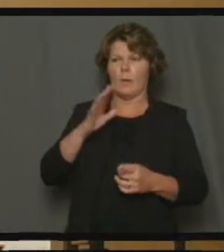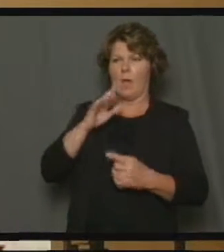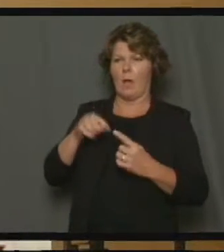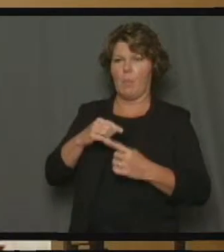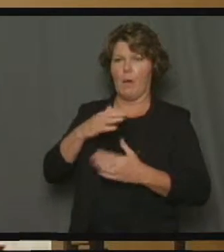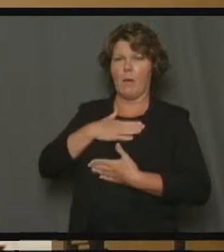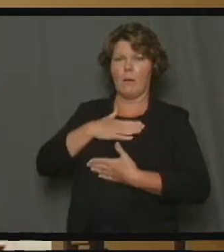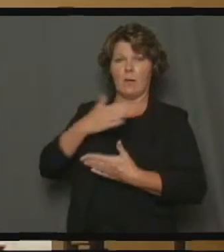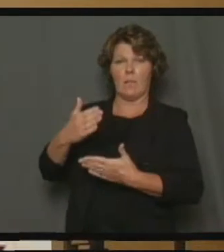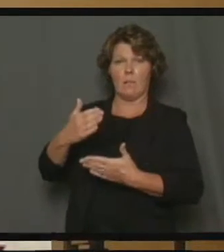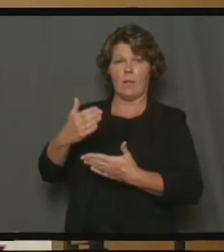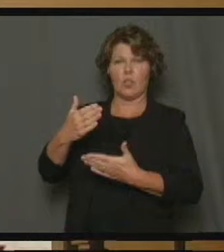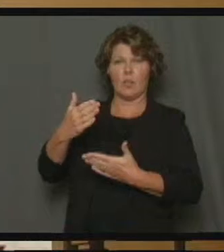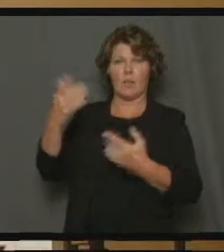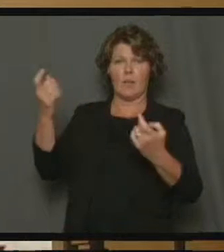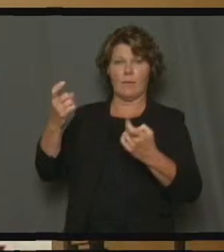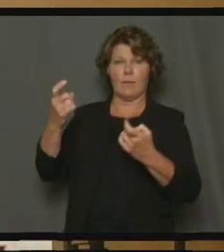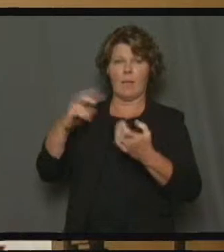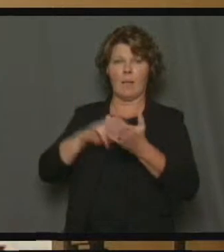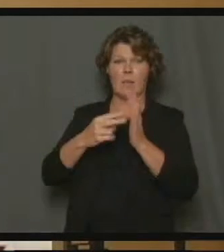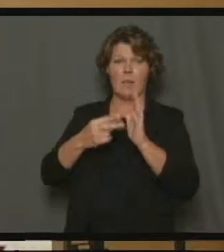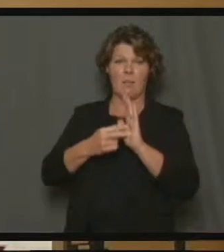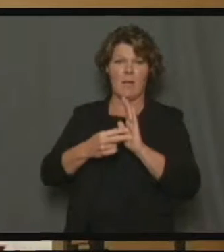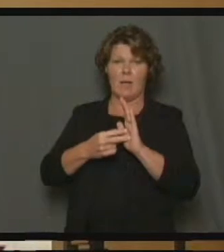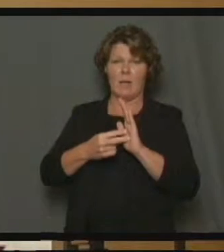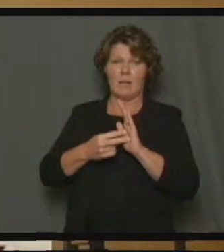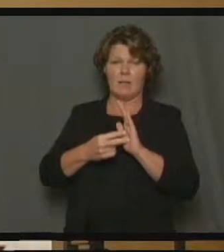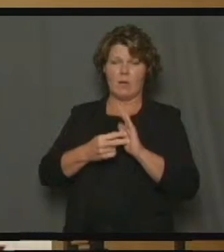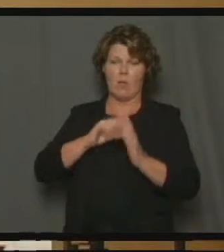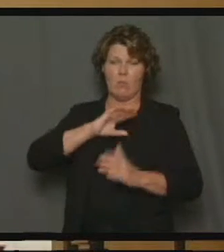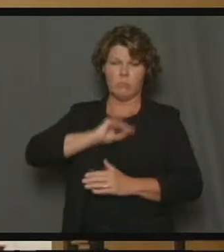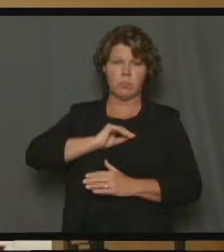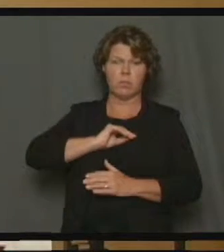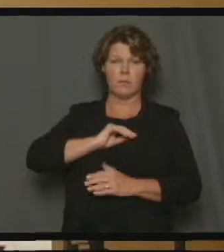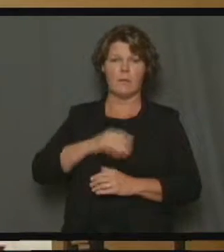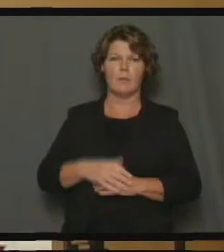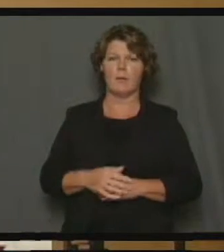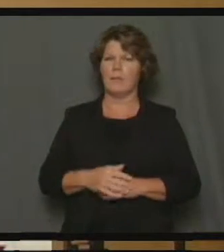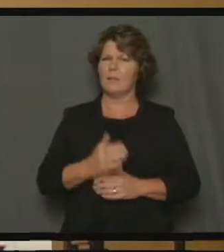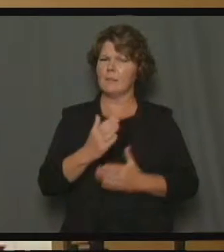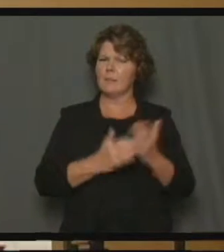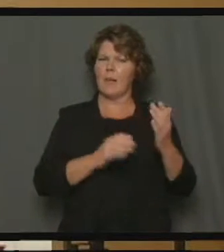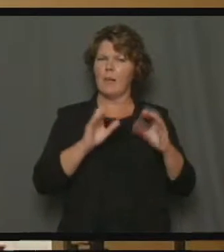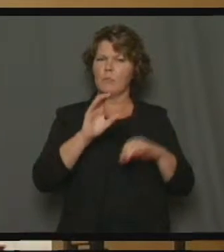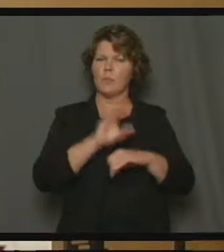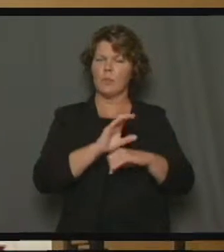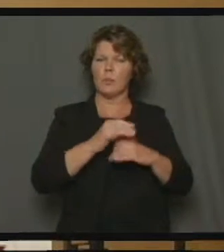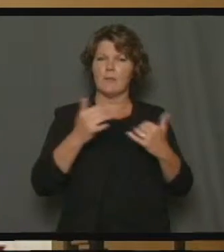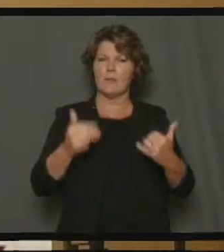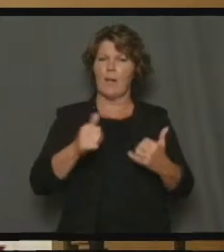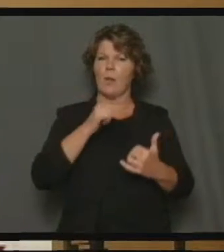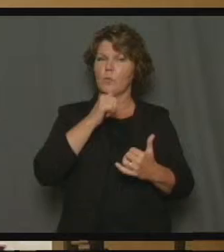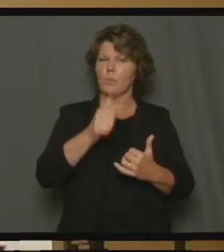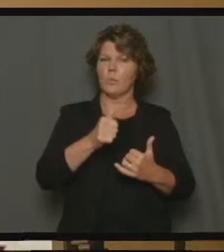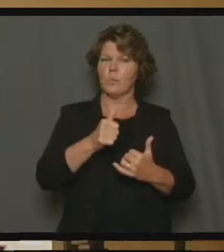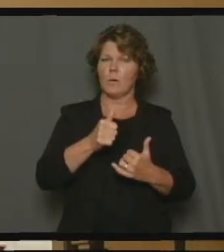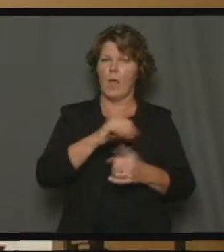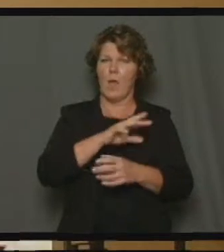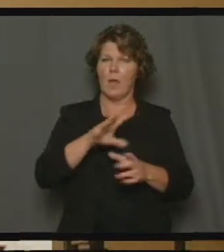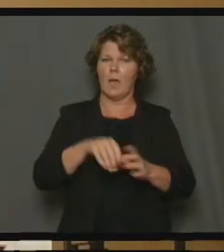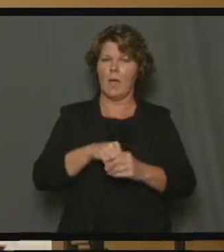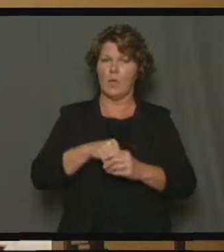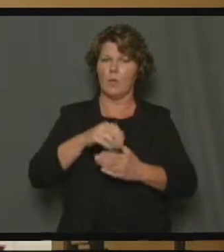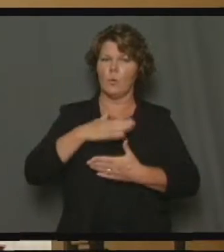harmful to self-esteem. It's even led to some Christian churches removing confession and absolution from their service so they don't